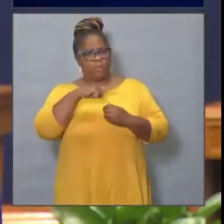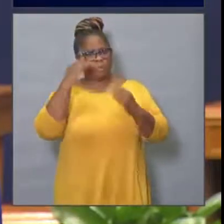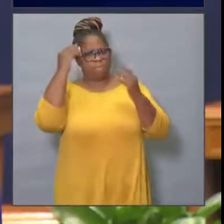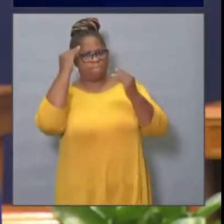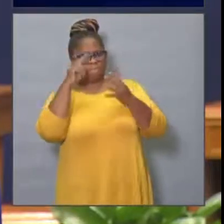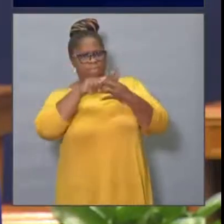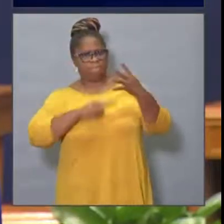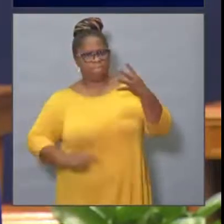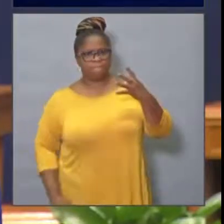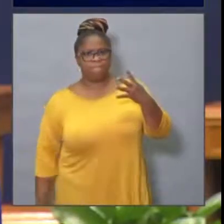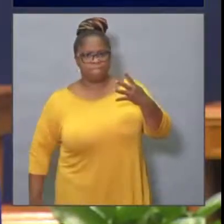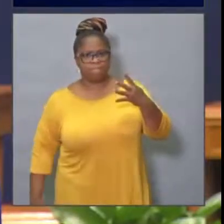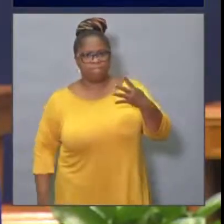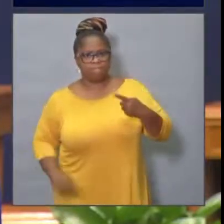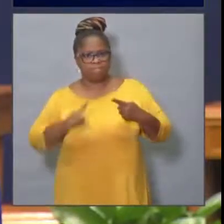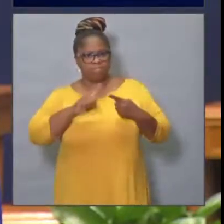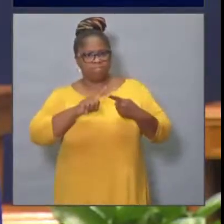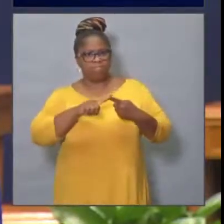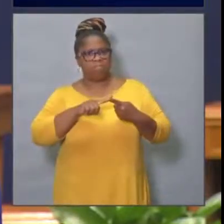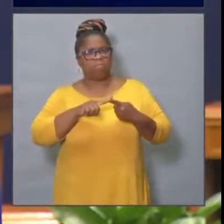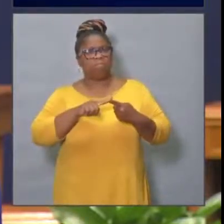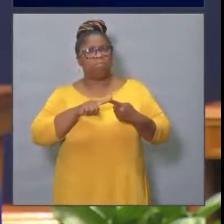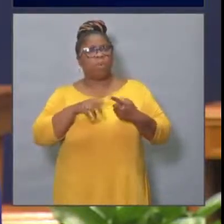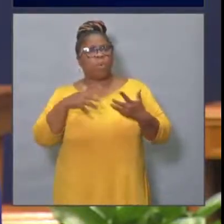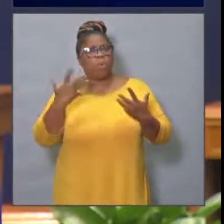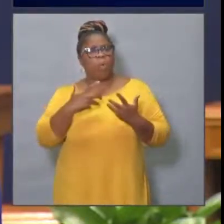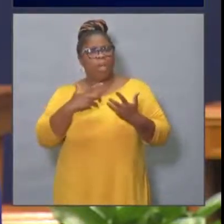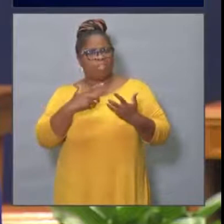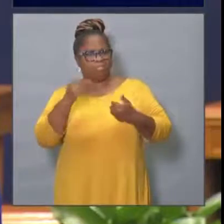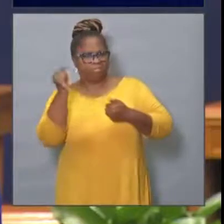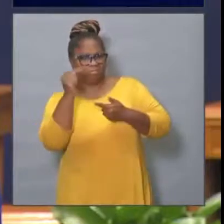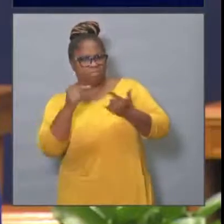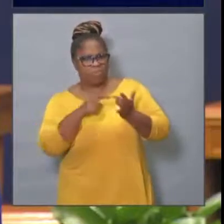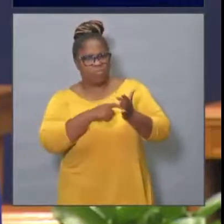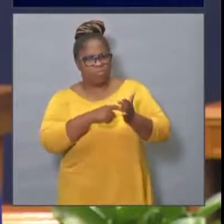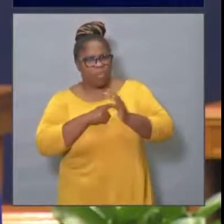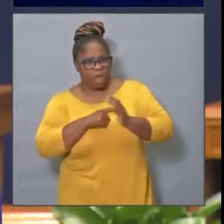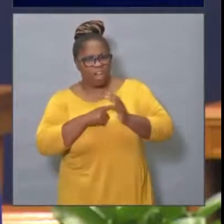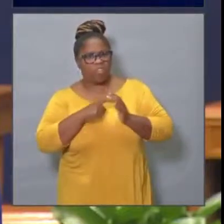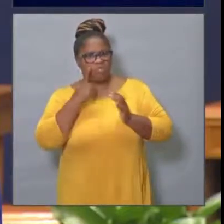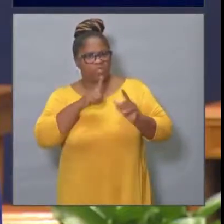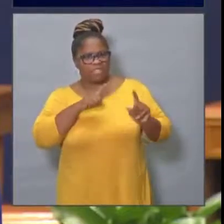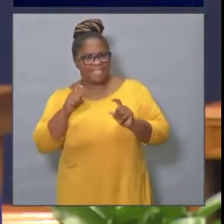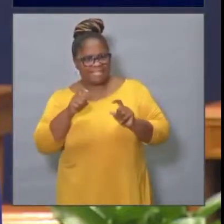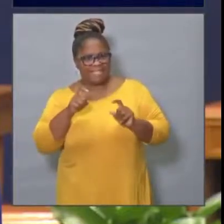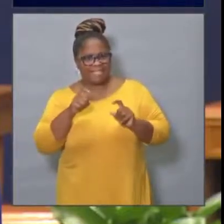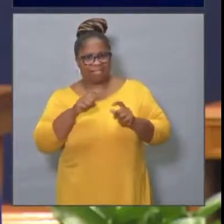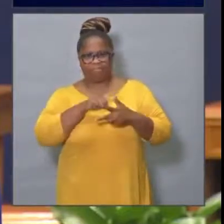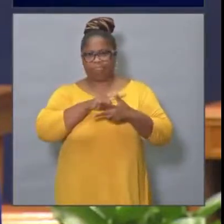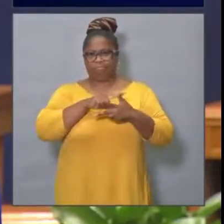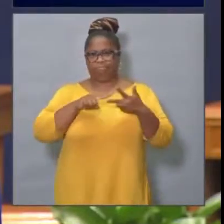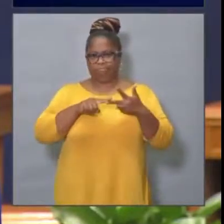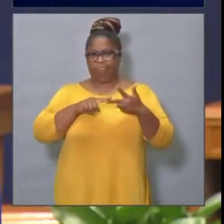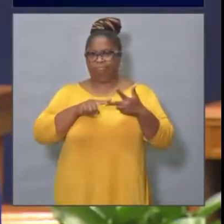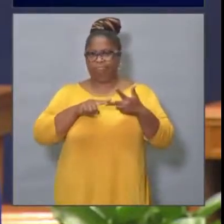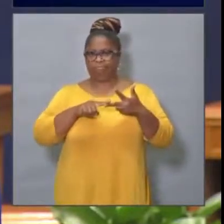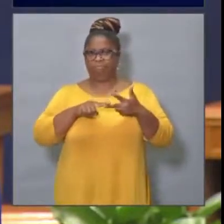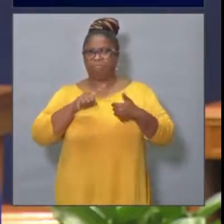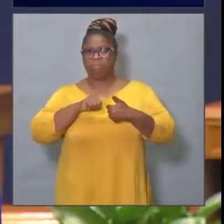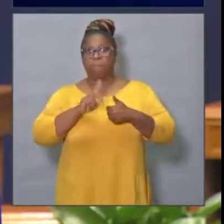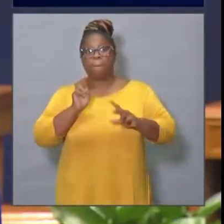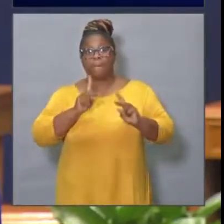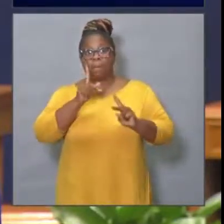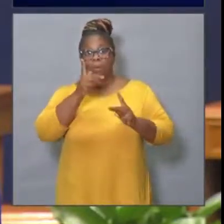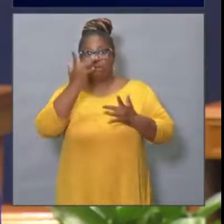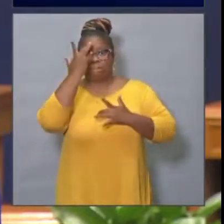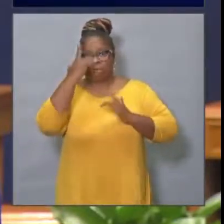things. First, learn the Department of Public Health criteria for who needs to be tested. There's 3 general criteria. People